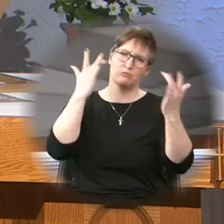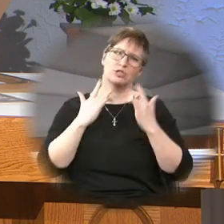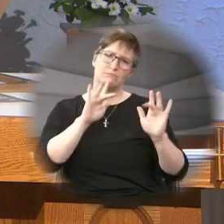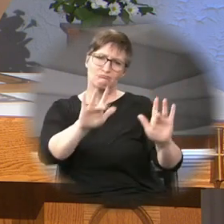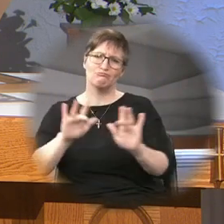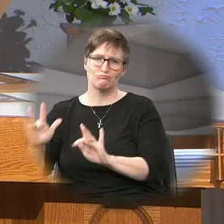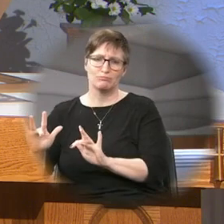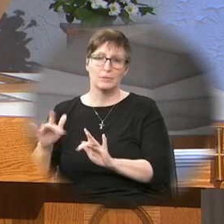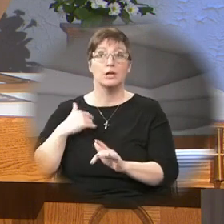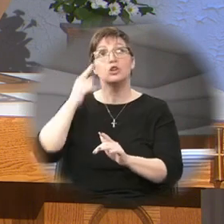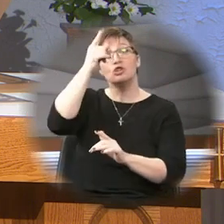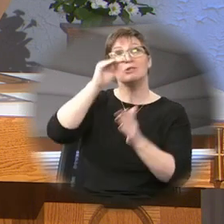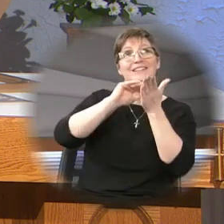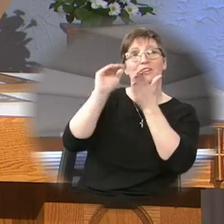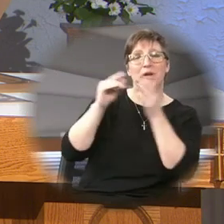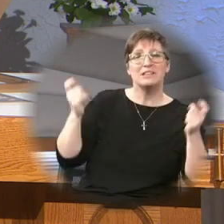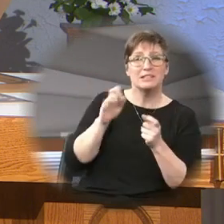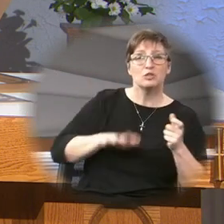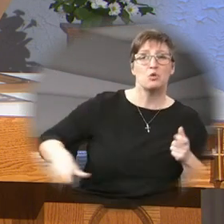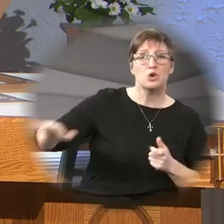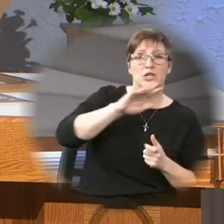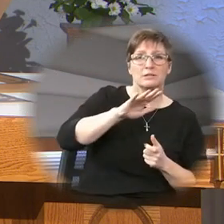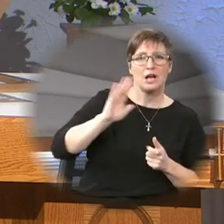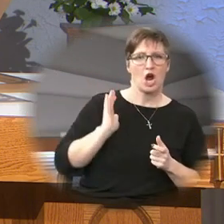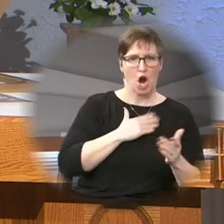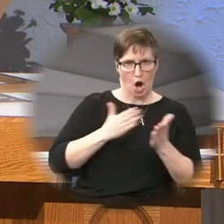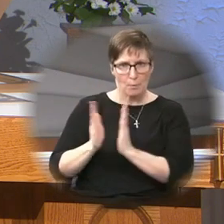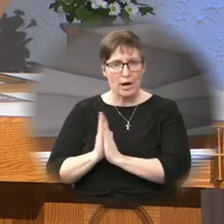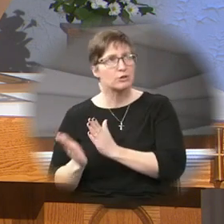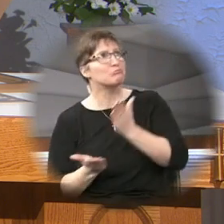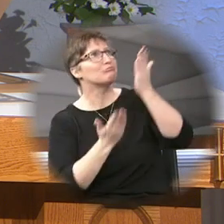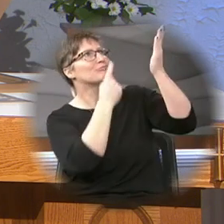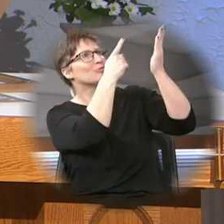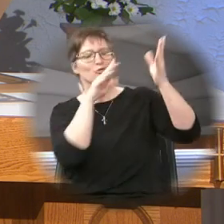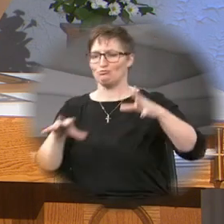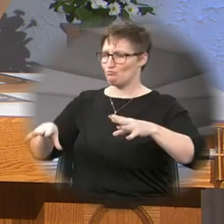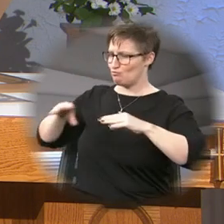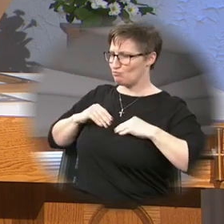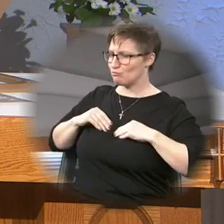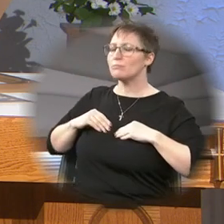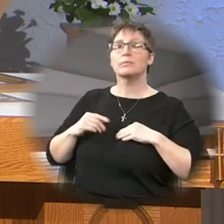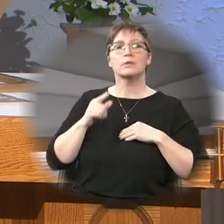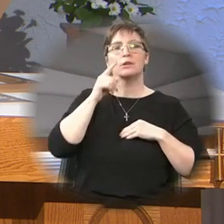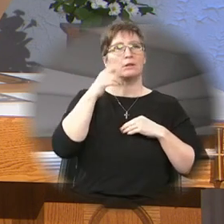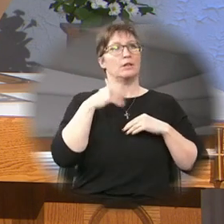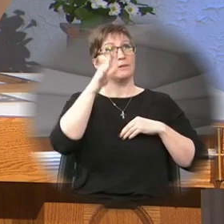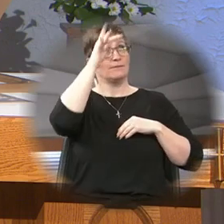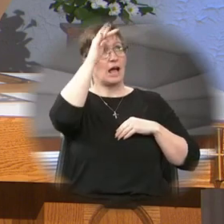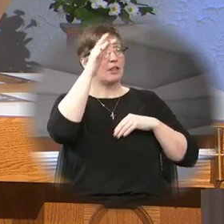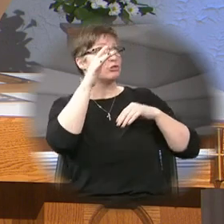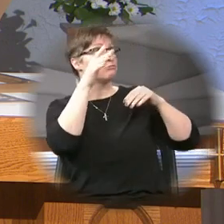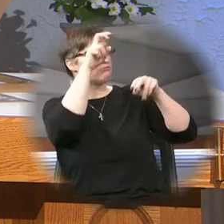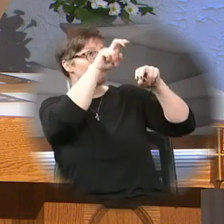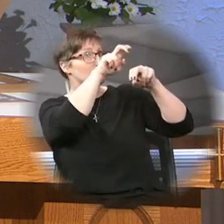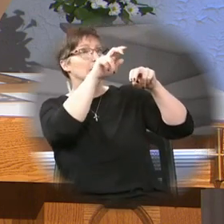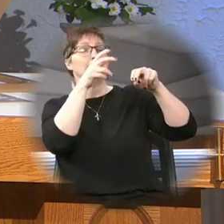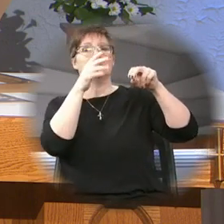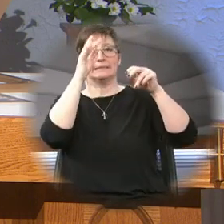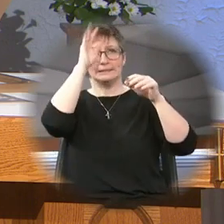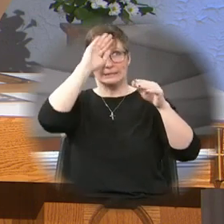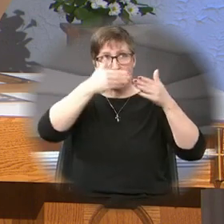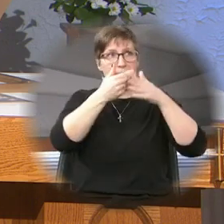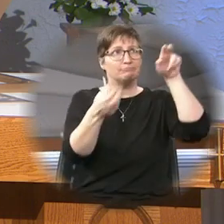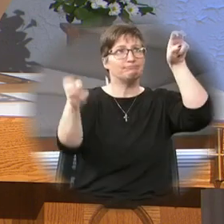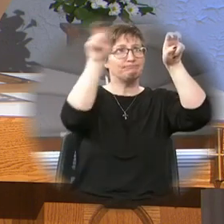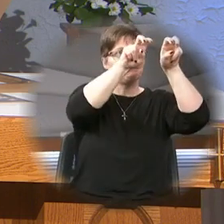on us. You take away the sins of the world, receive our prayer. You are seated at the right hand of the Father, have mercy